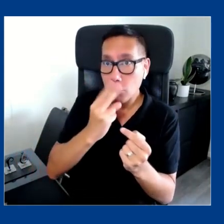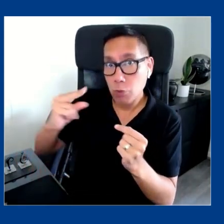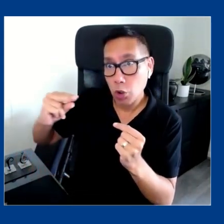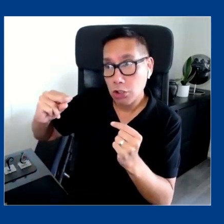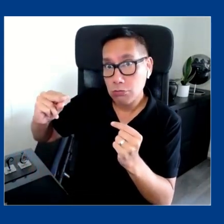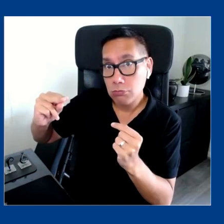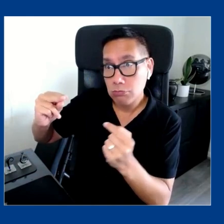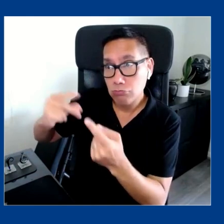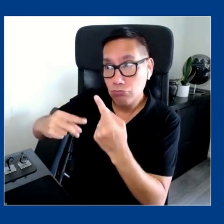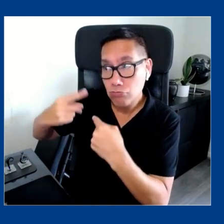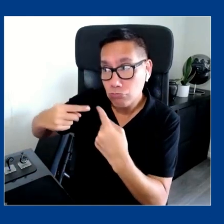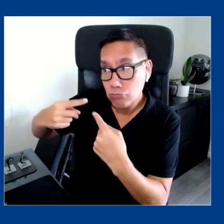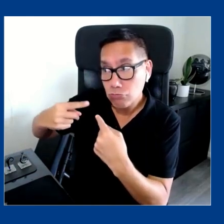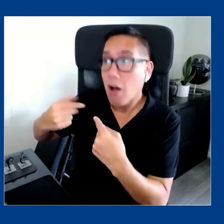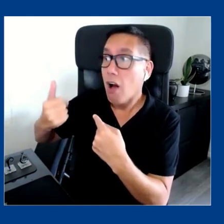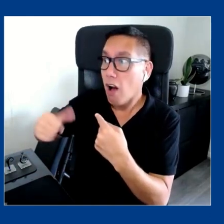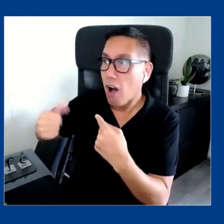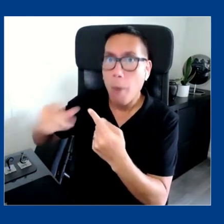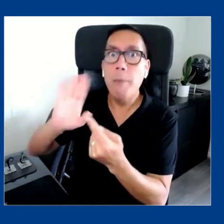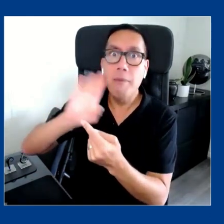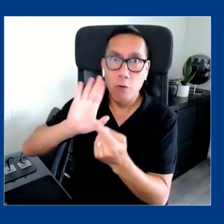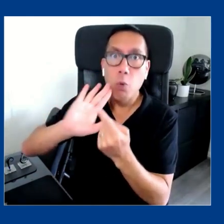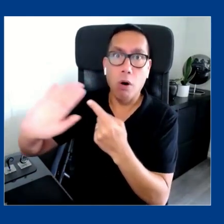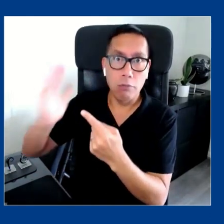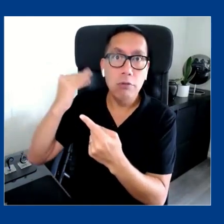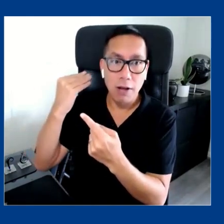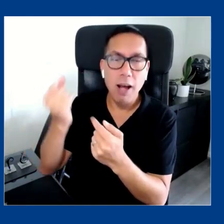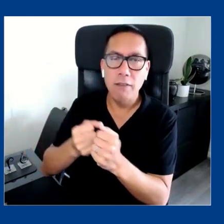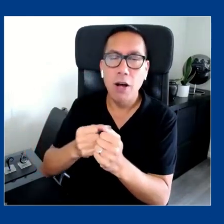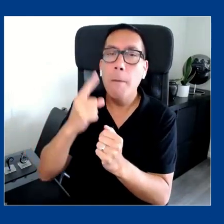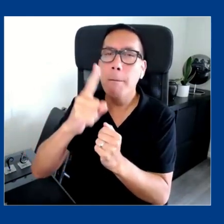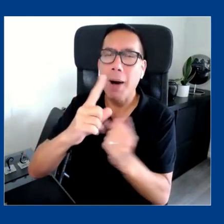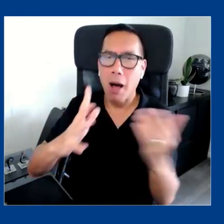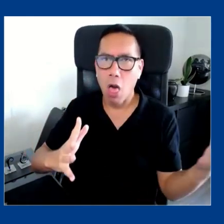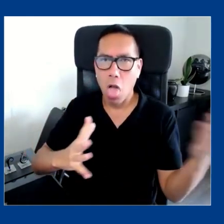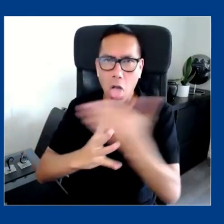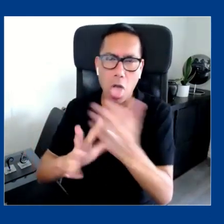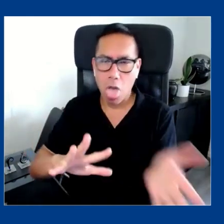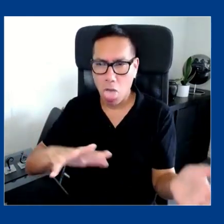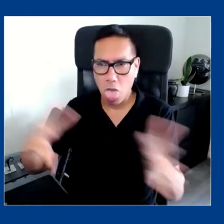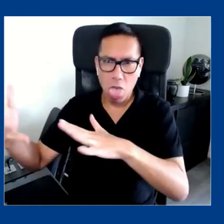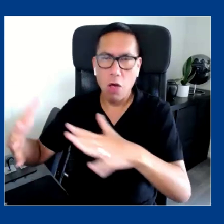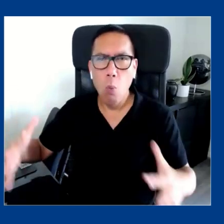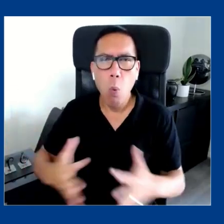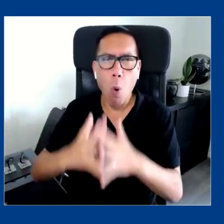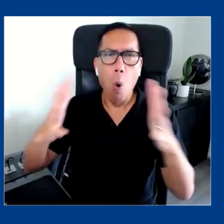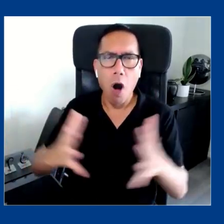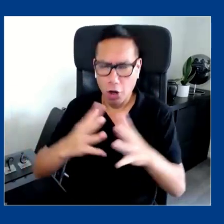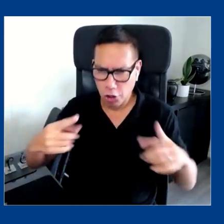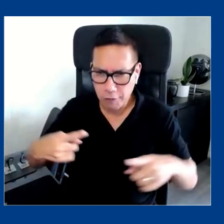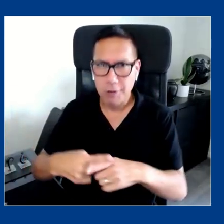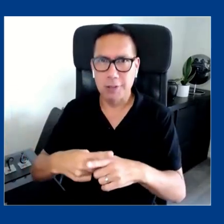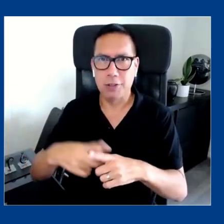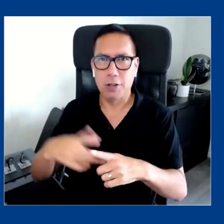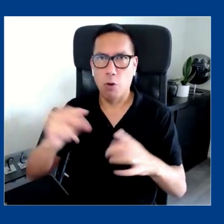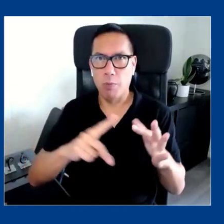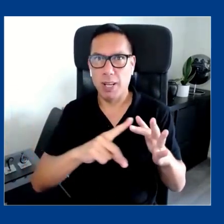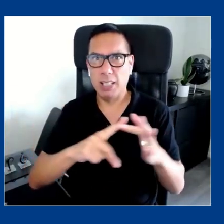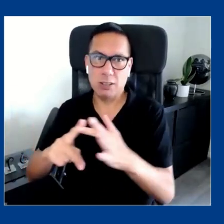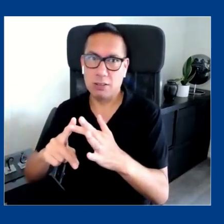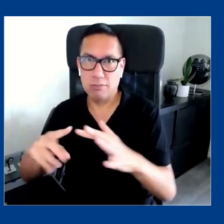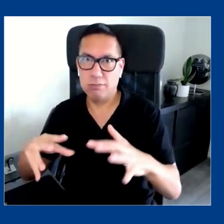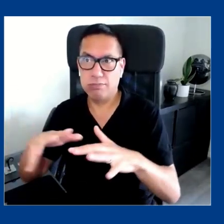widely was. War and conflict and the Indonesian occupation in the eastern part of the island mean that